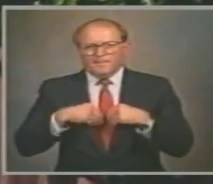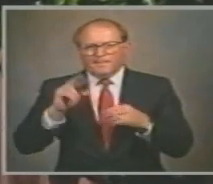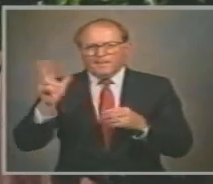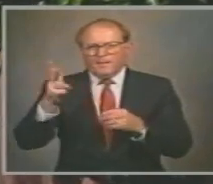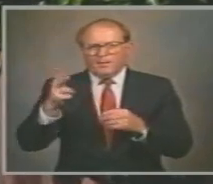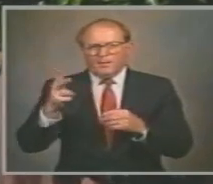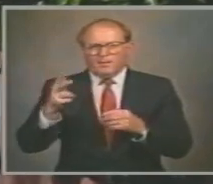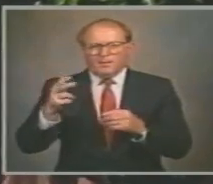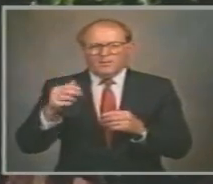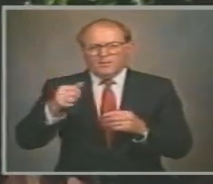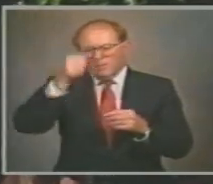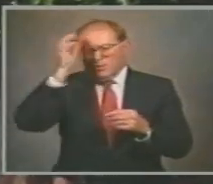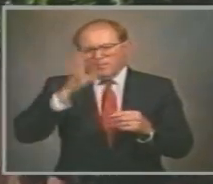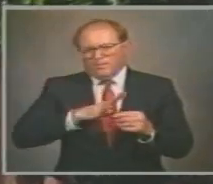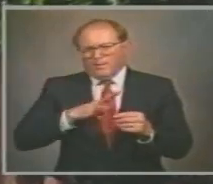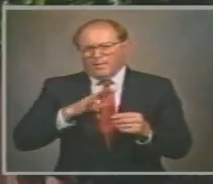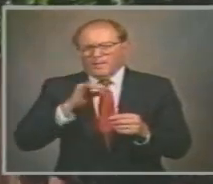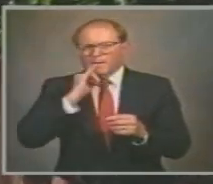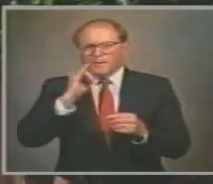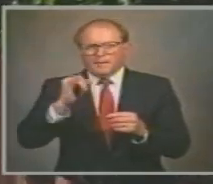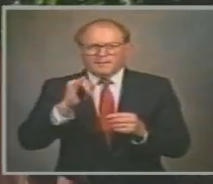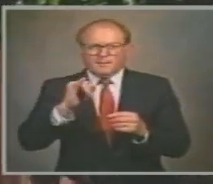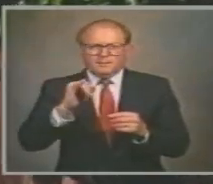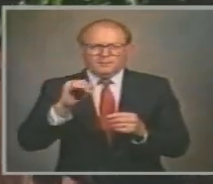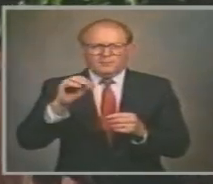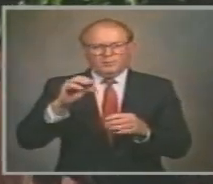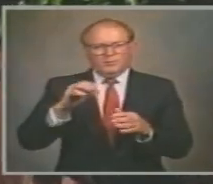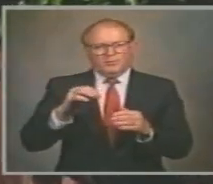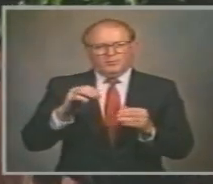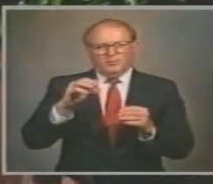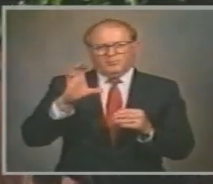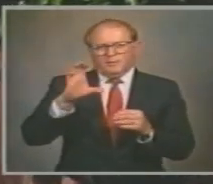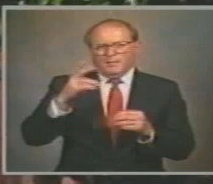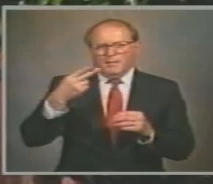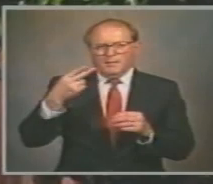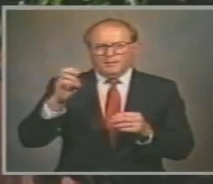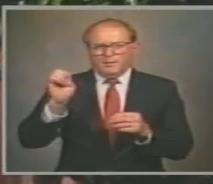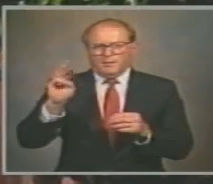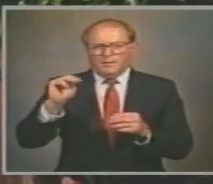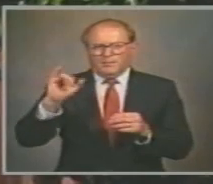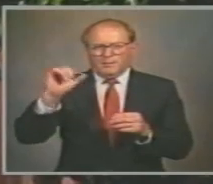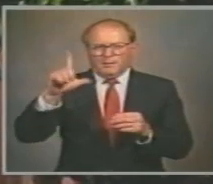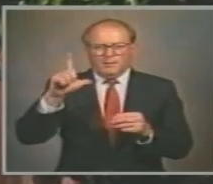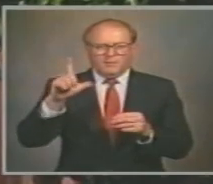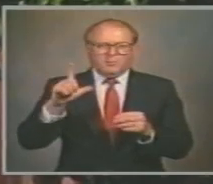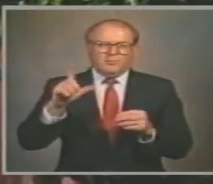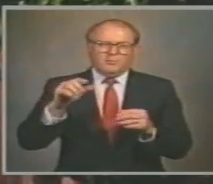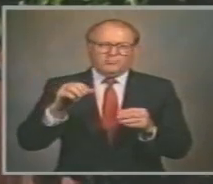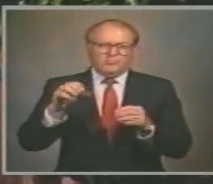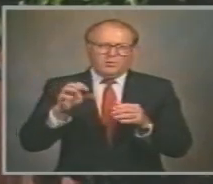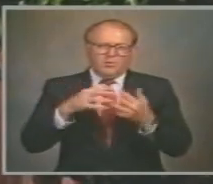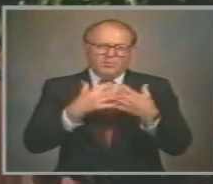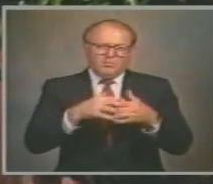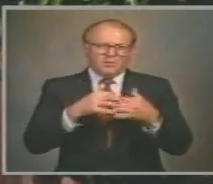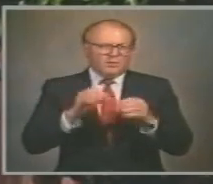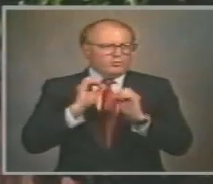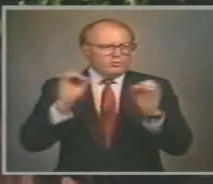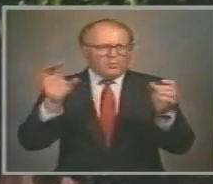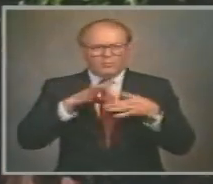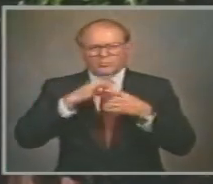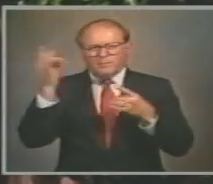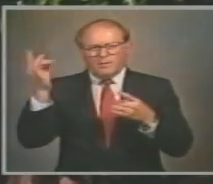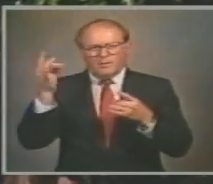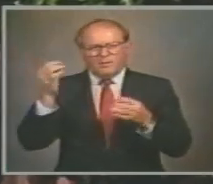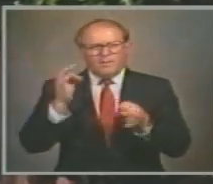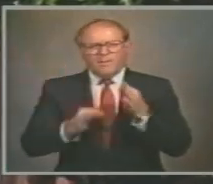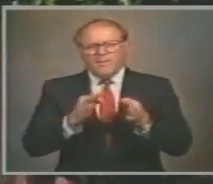Third, human beings are chemical machines only. There is no spirit in man. And if everything we do is determined